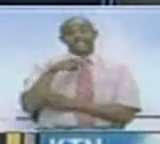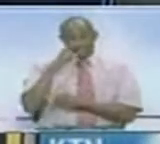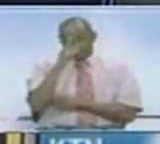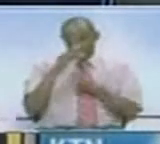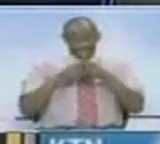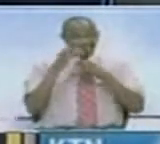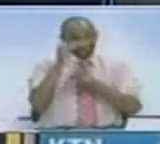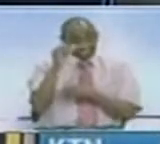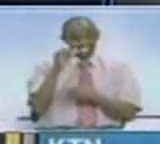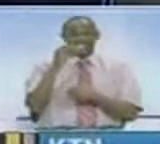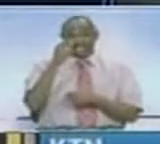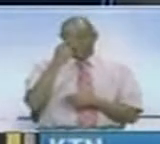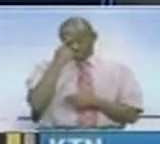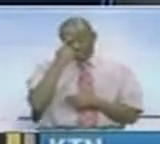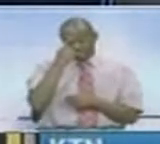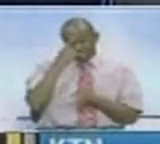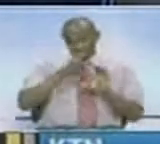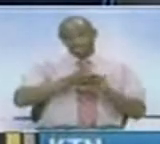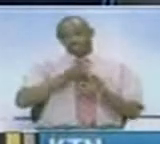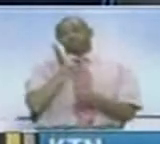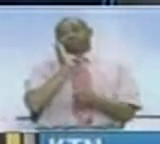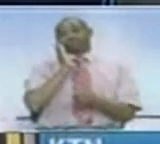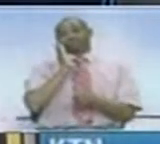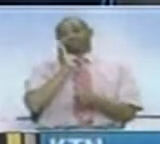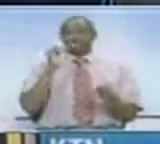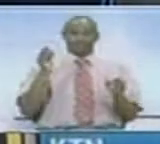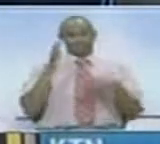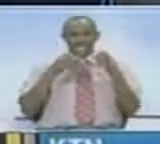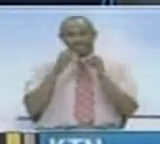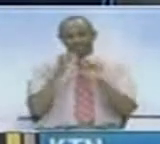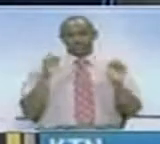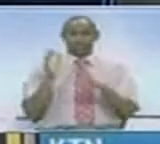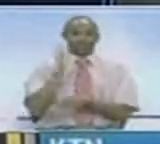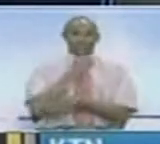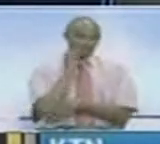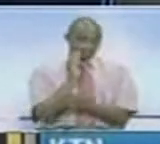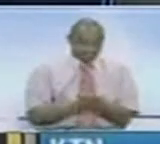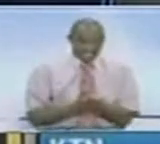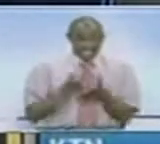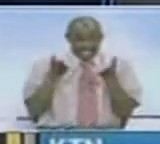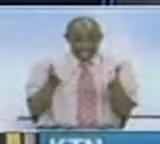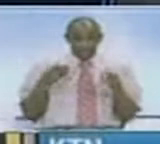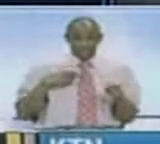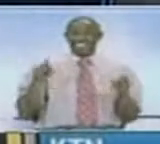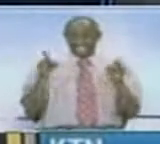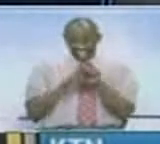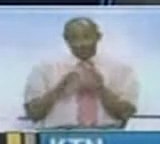1950, India withdrew. They could not take the pressure of playing in boots. The football is the same size and